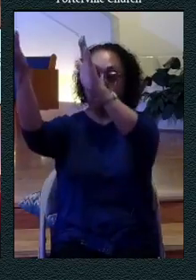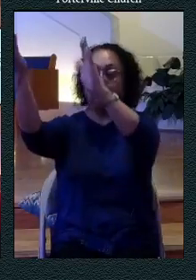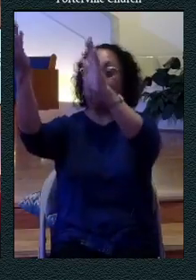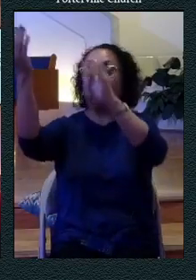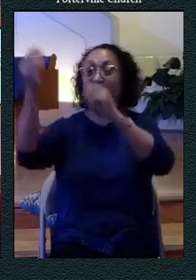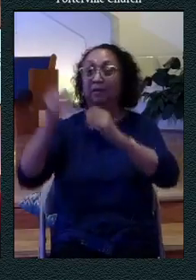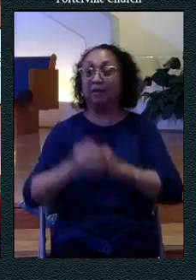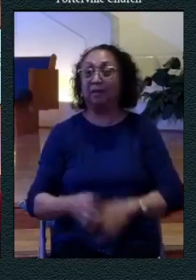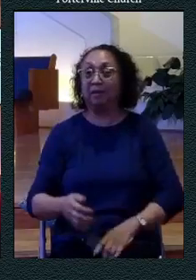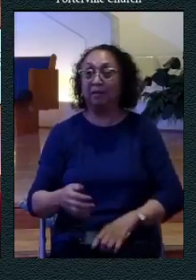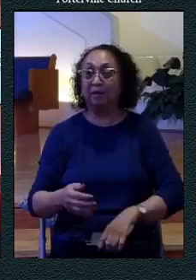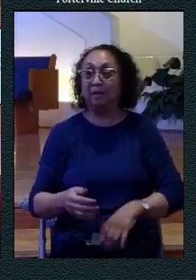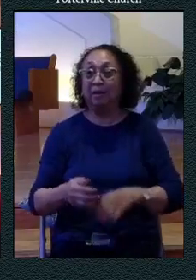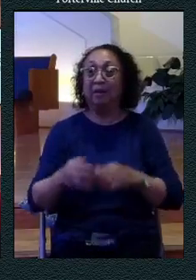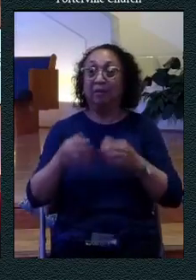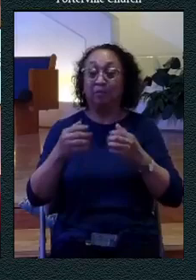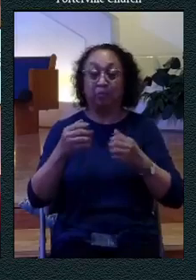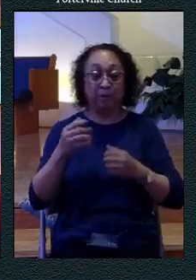before thee,